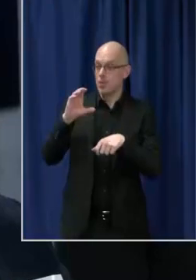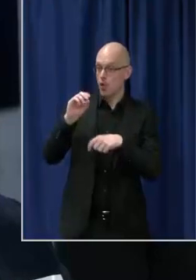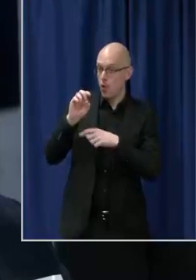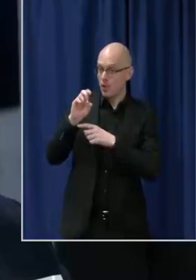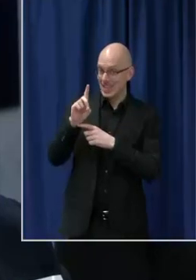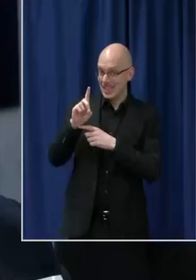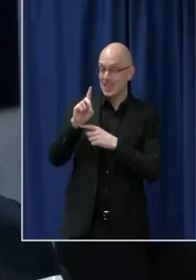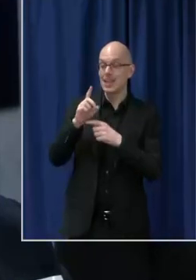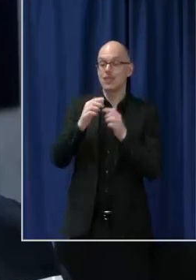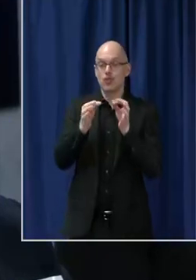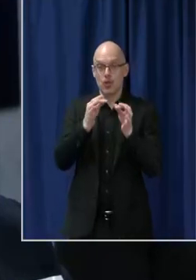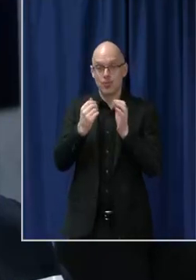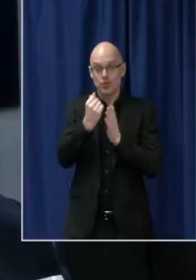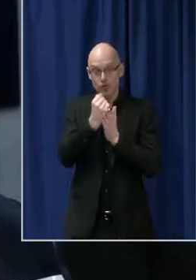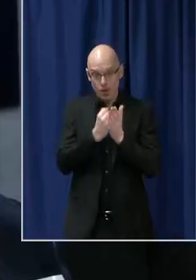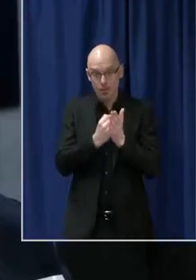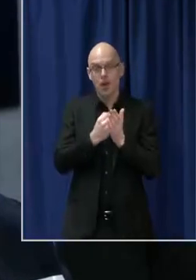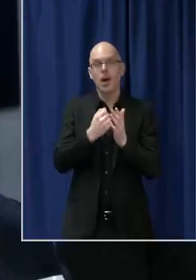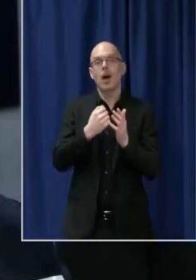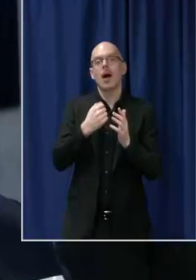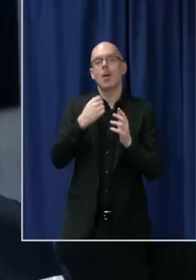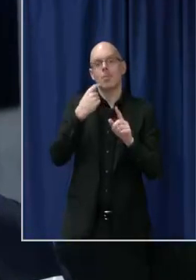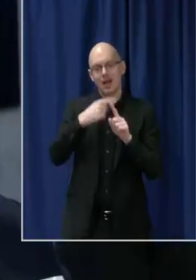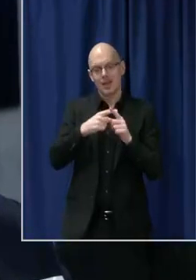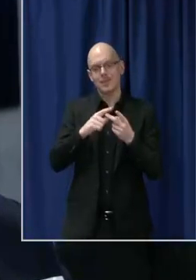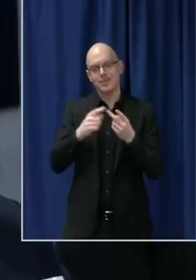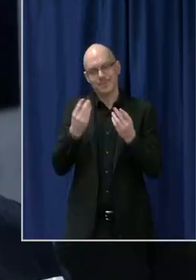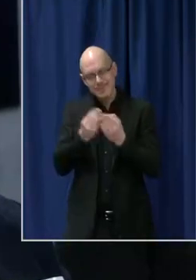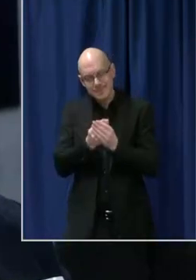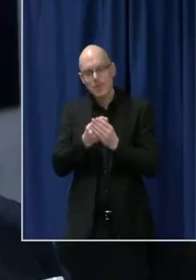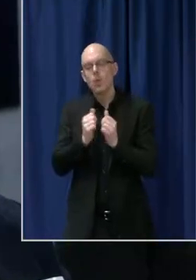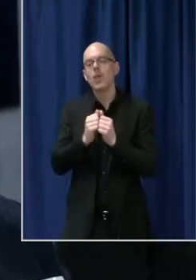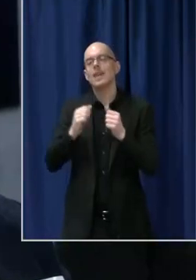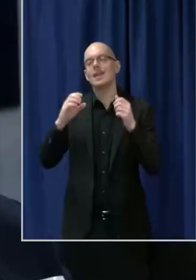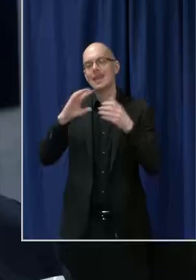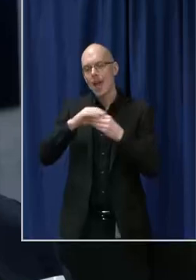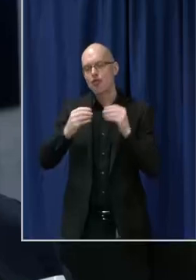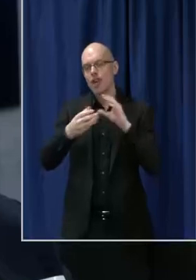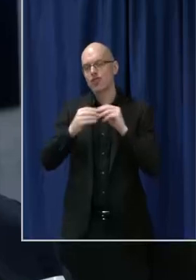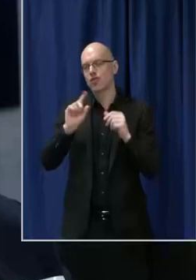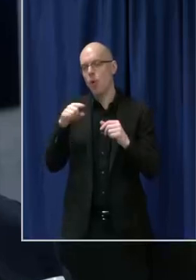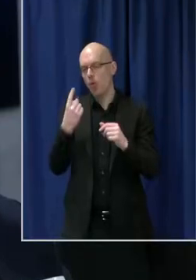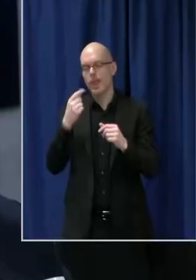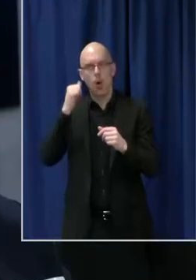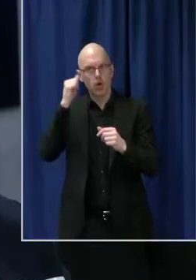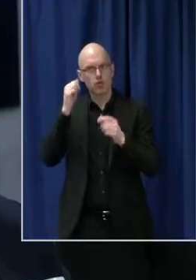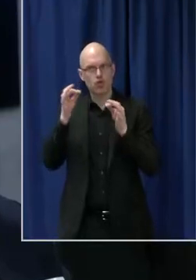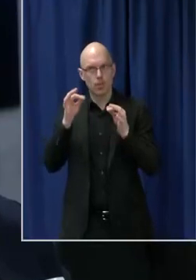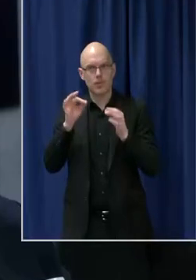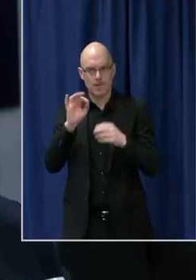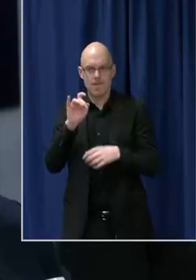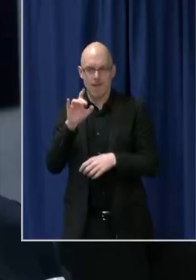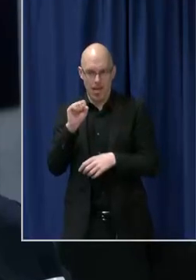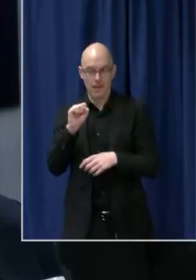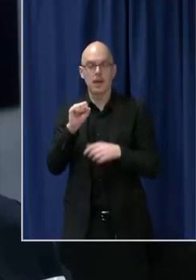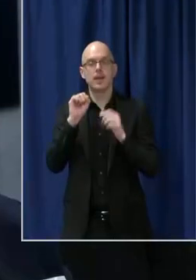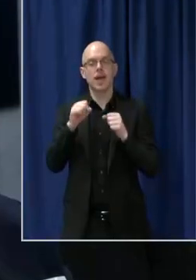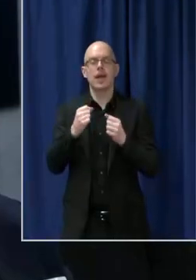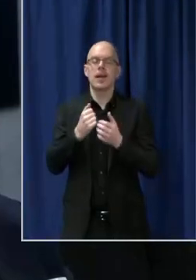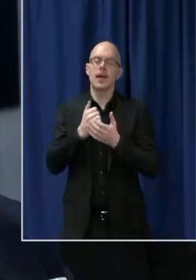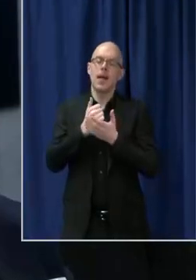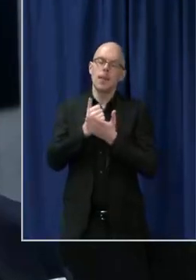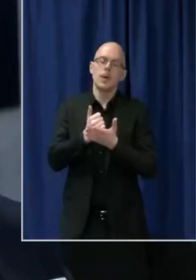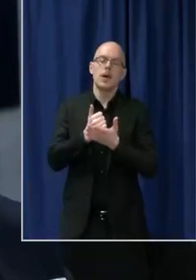description scripts along with narration-only audio description files may also help facilitate the editing of audio description